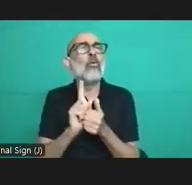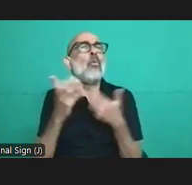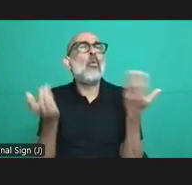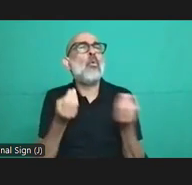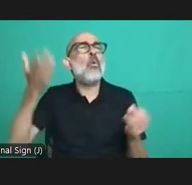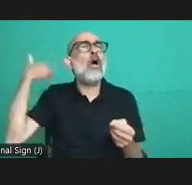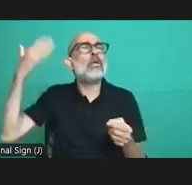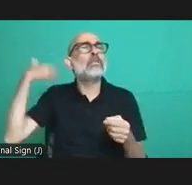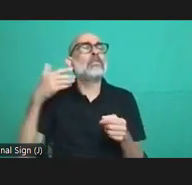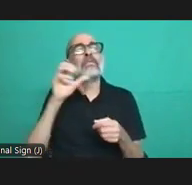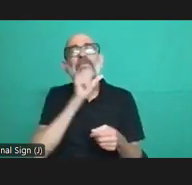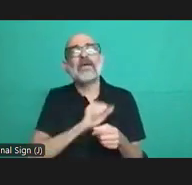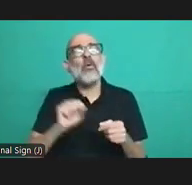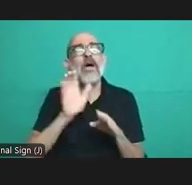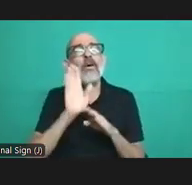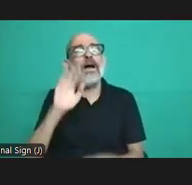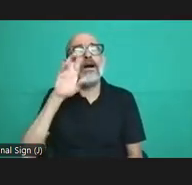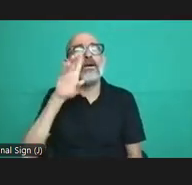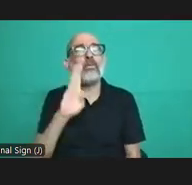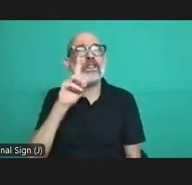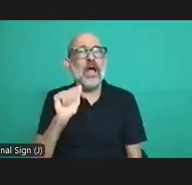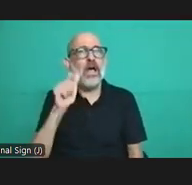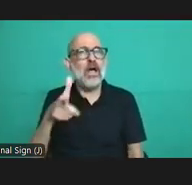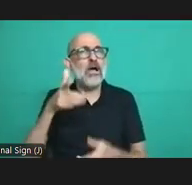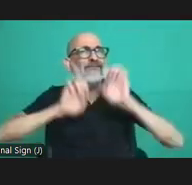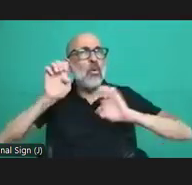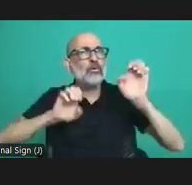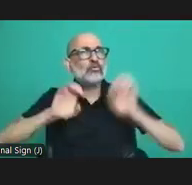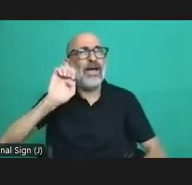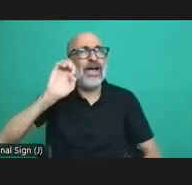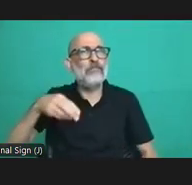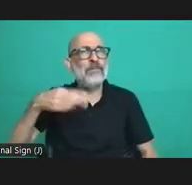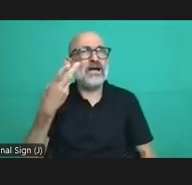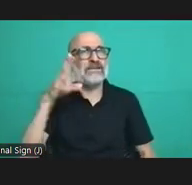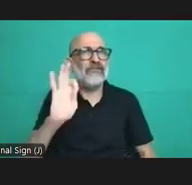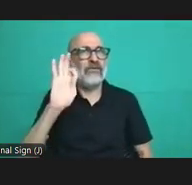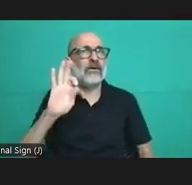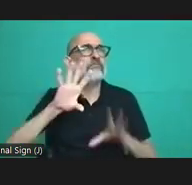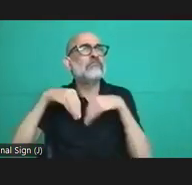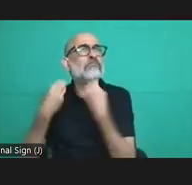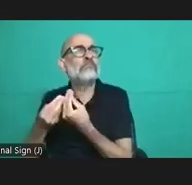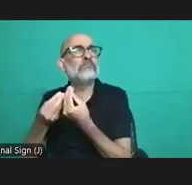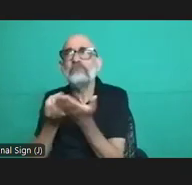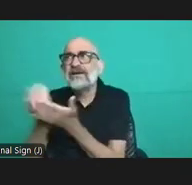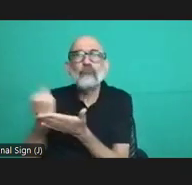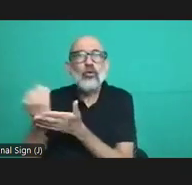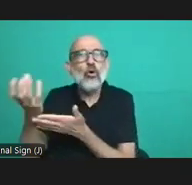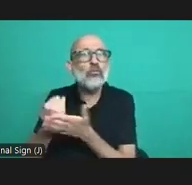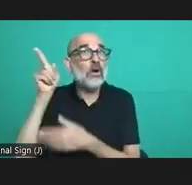yours. Thank you. I first of all want to thank you for the invitation for Antigua and Barbuda to